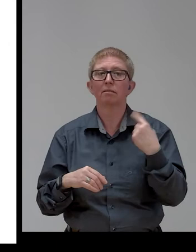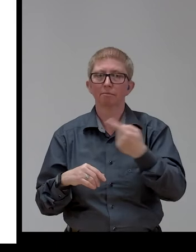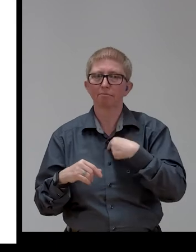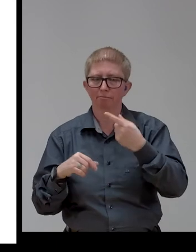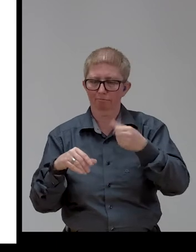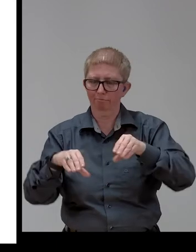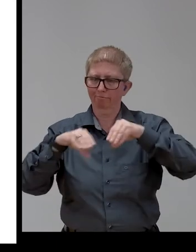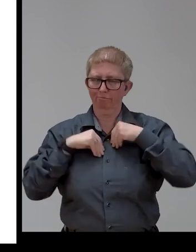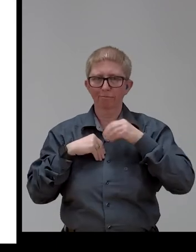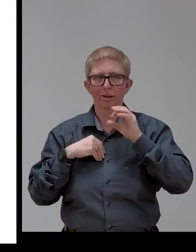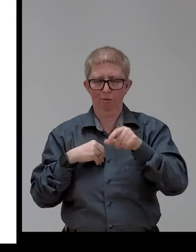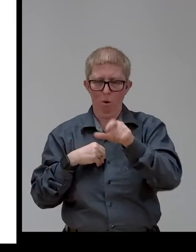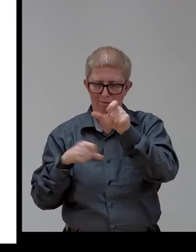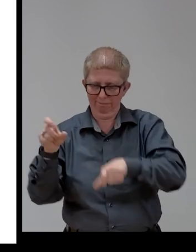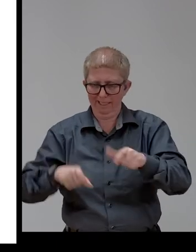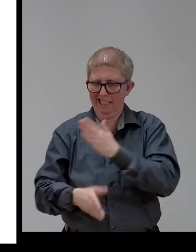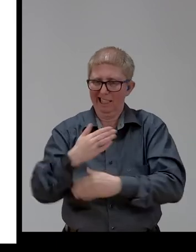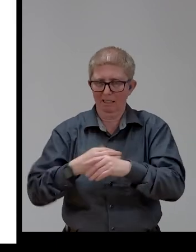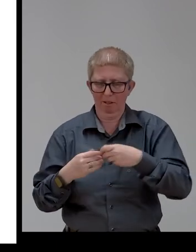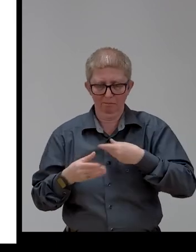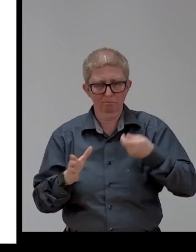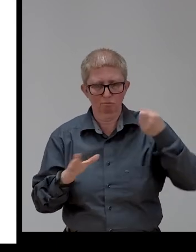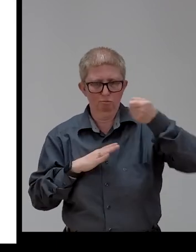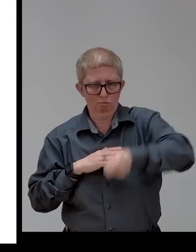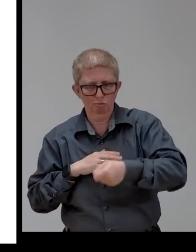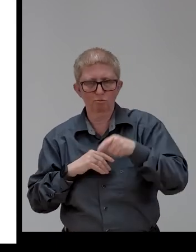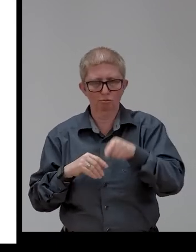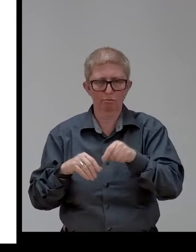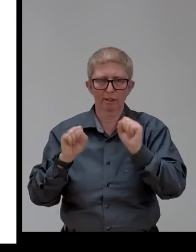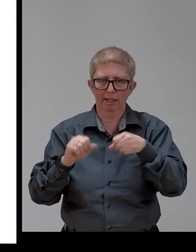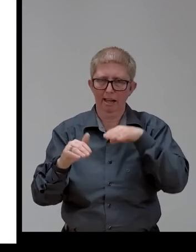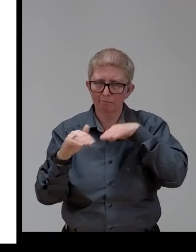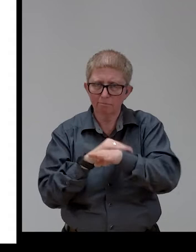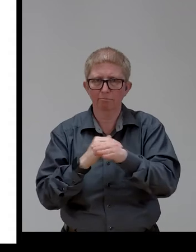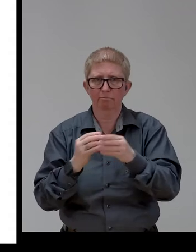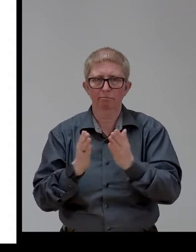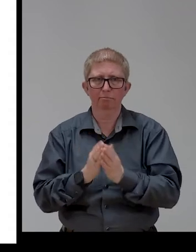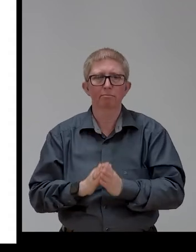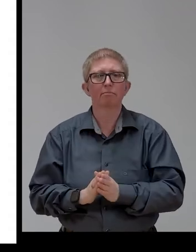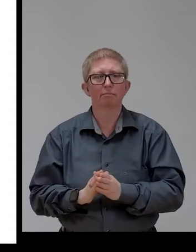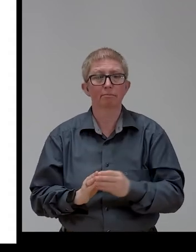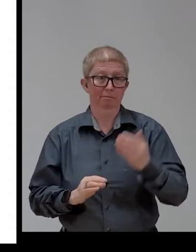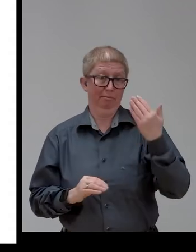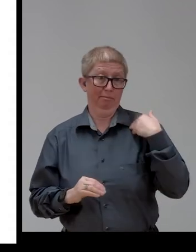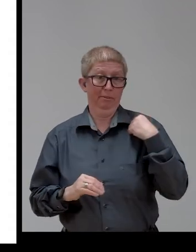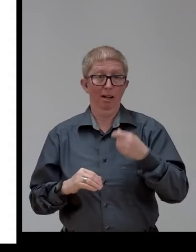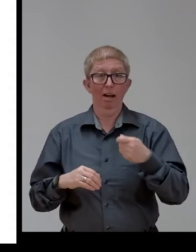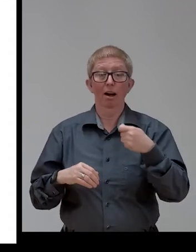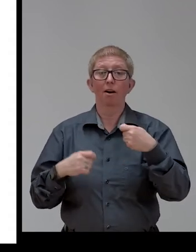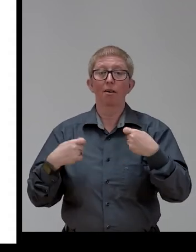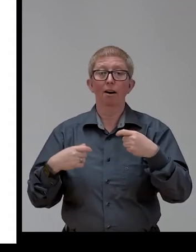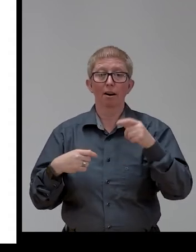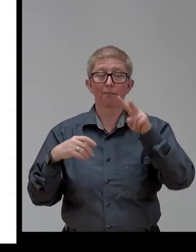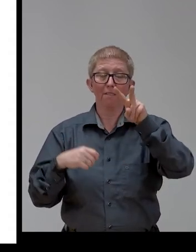euros per student. And the grant program launched in February 2020. And last year, we